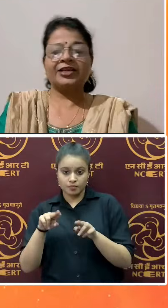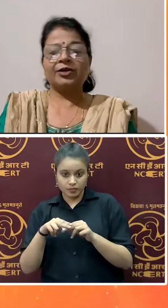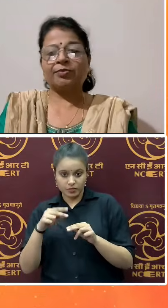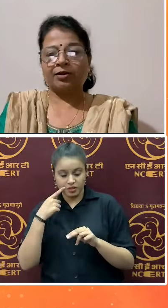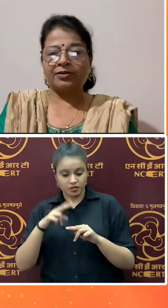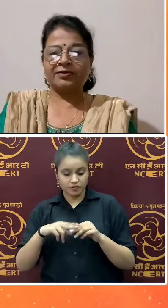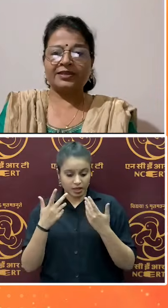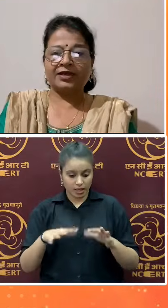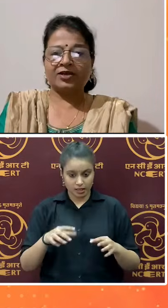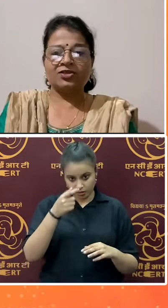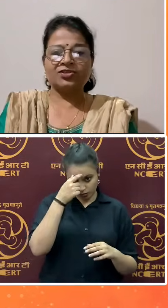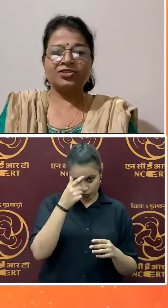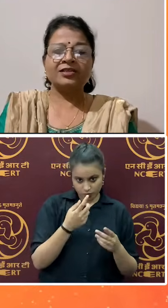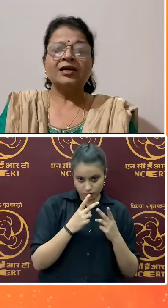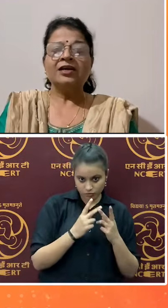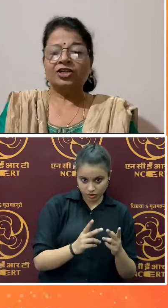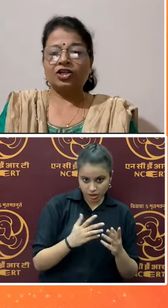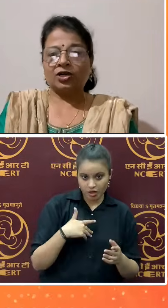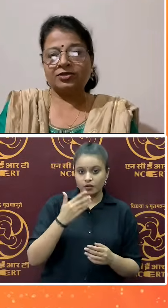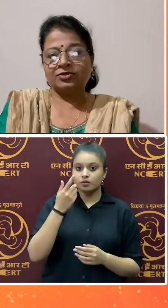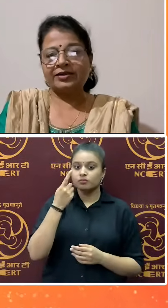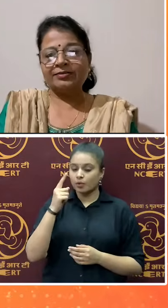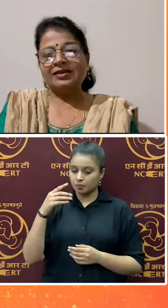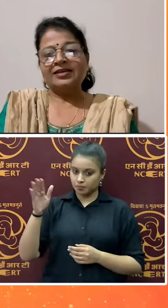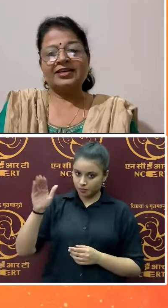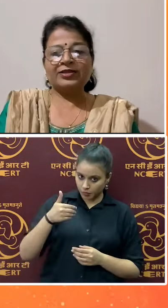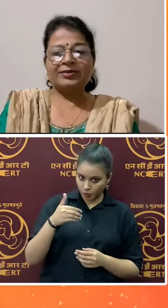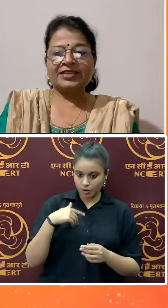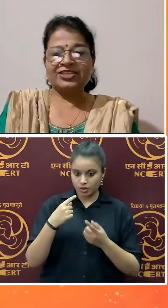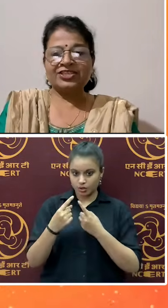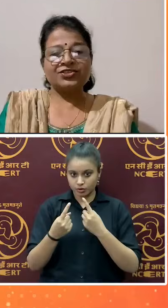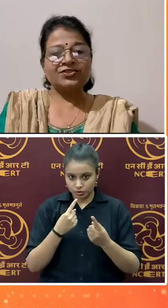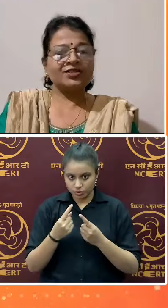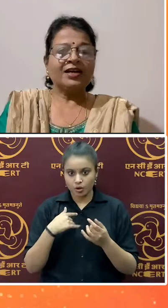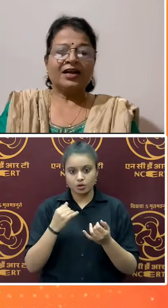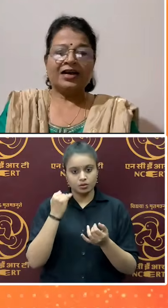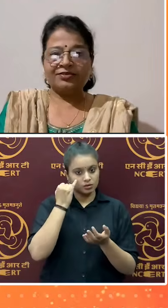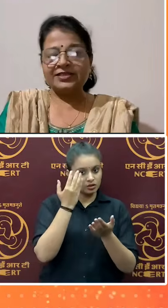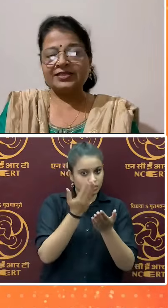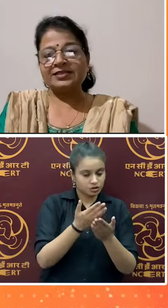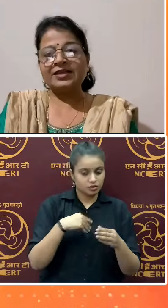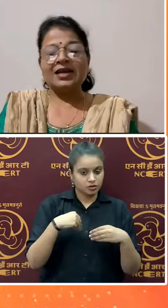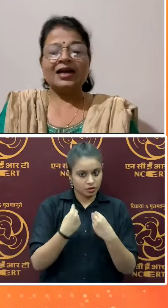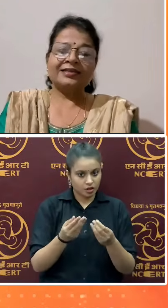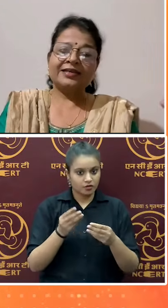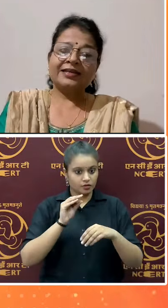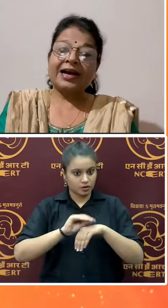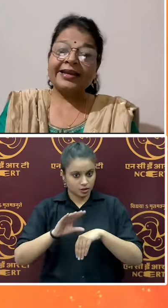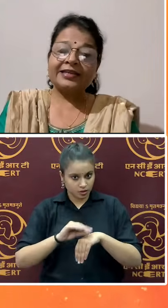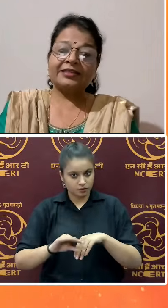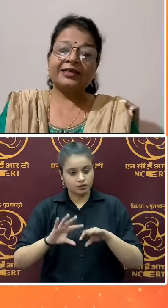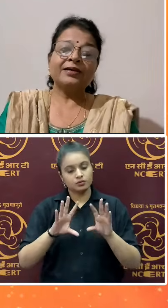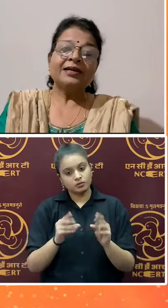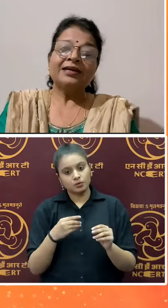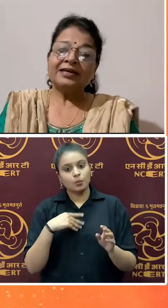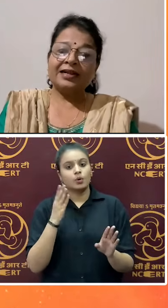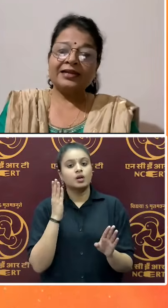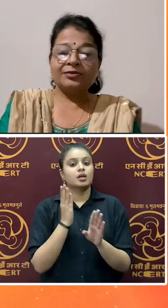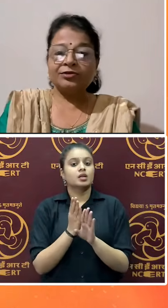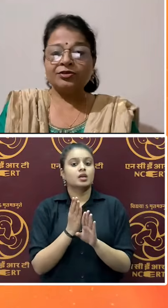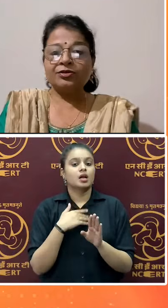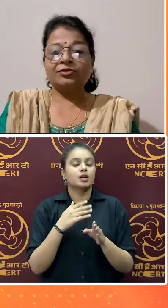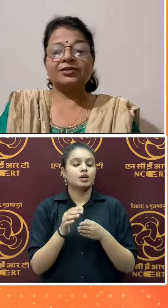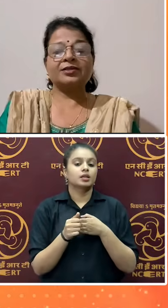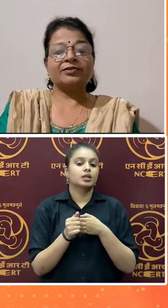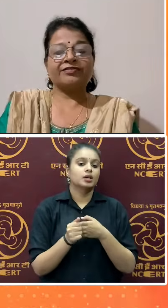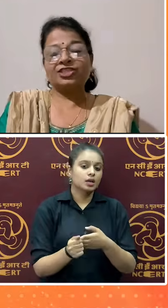find any problem with the adolescent, talk to them, give them Yes. suggestions, advices, and then direct them, guide them